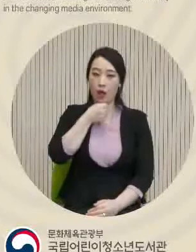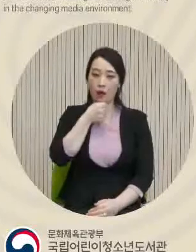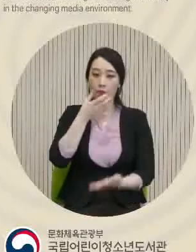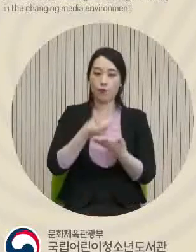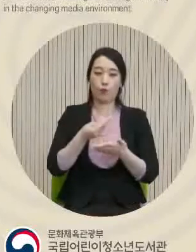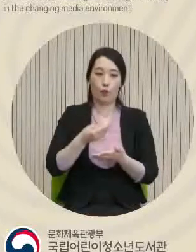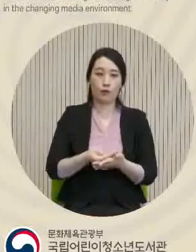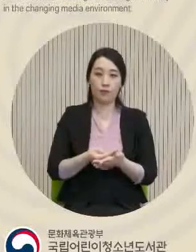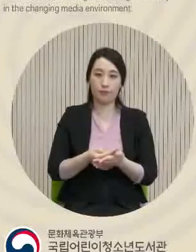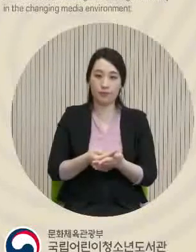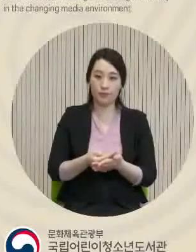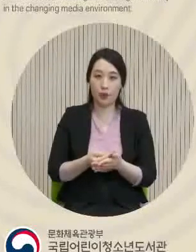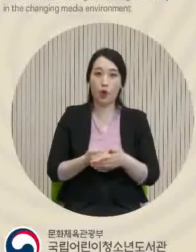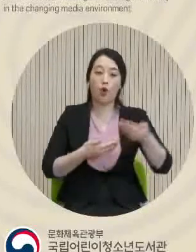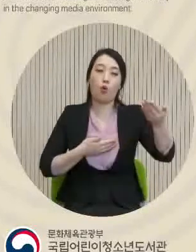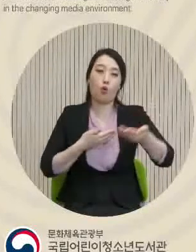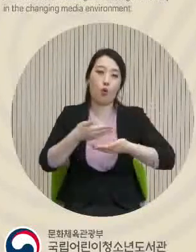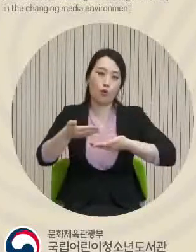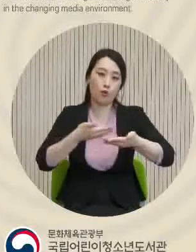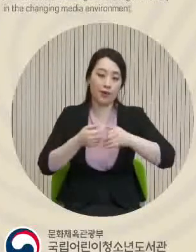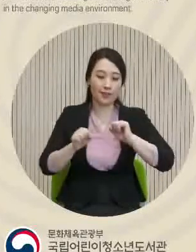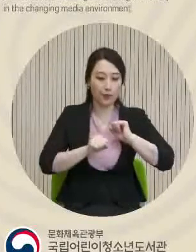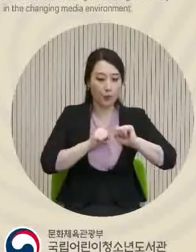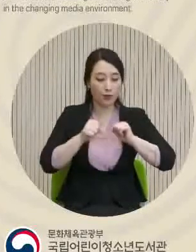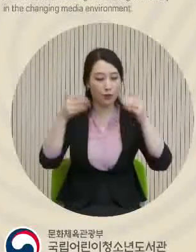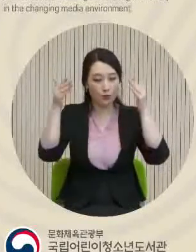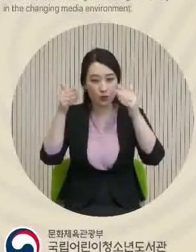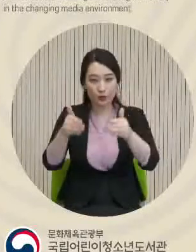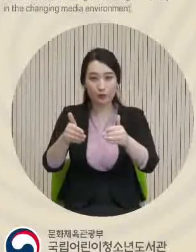think after reading a book with their voices.